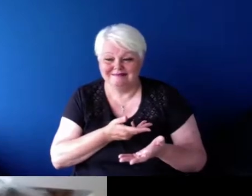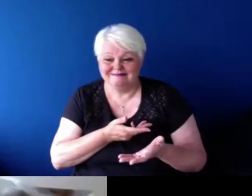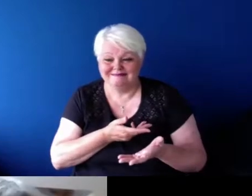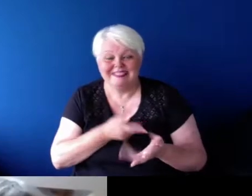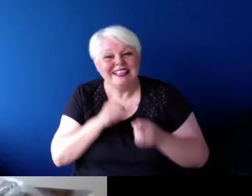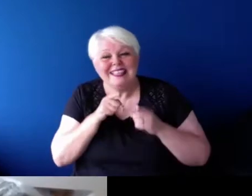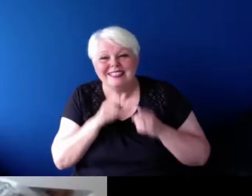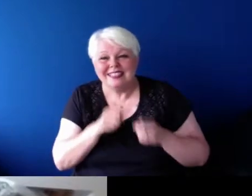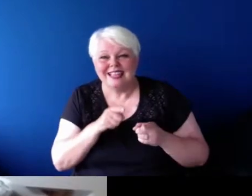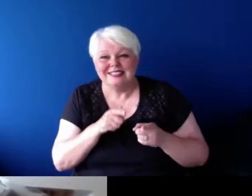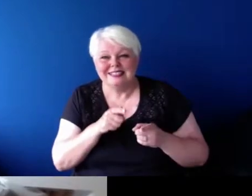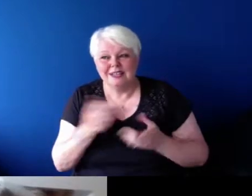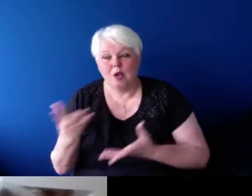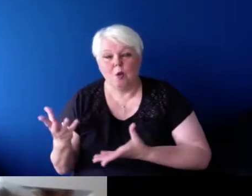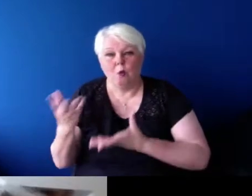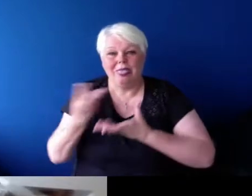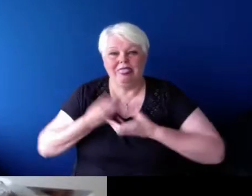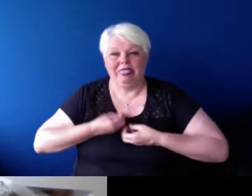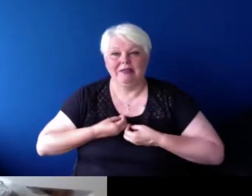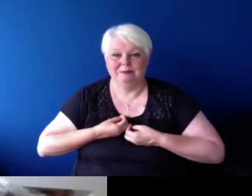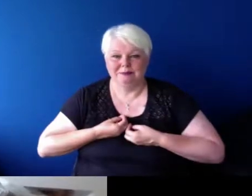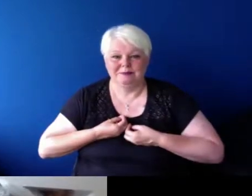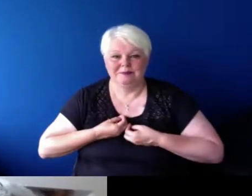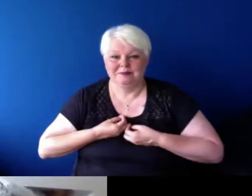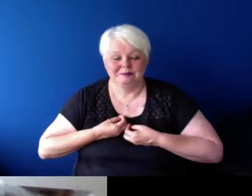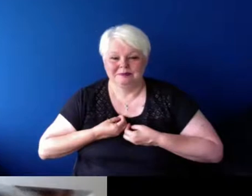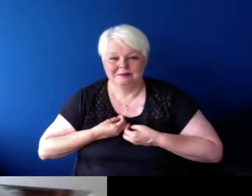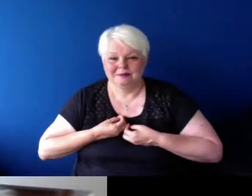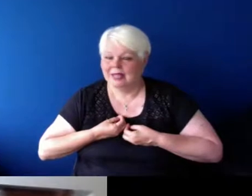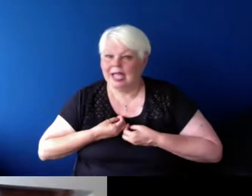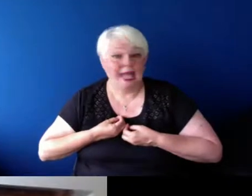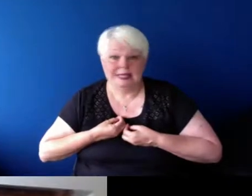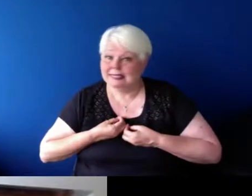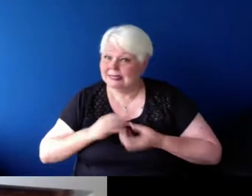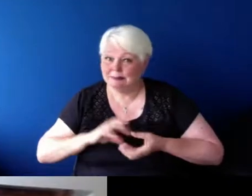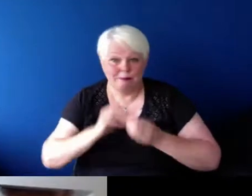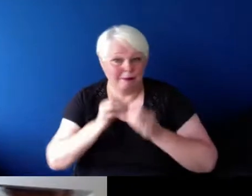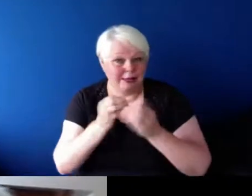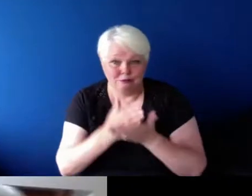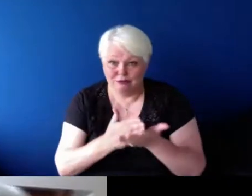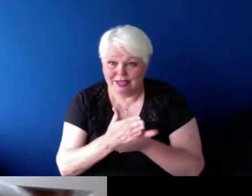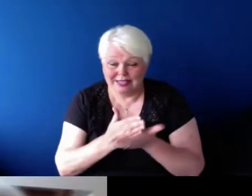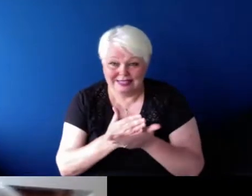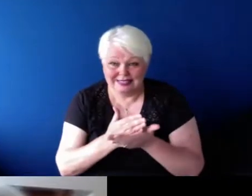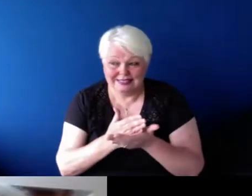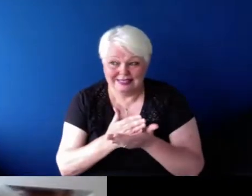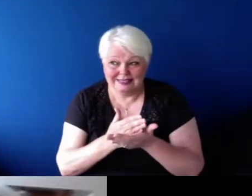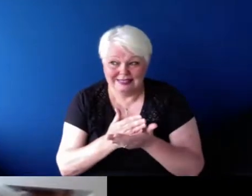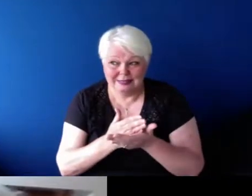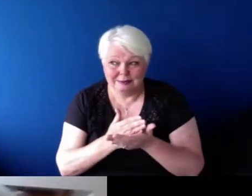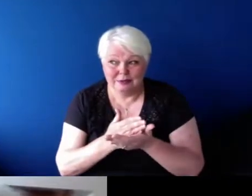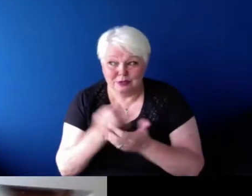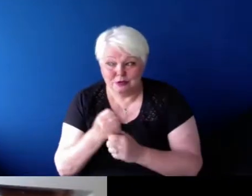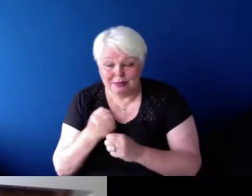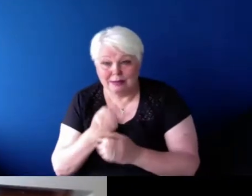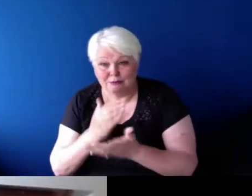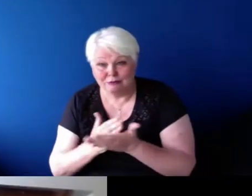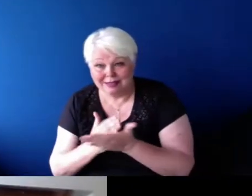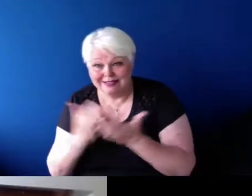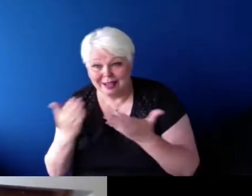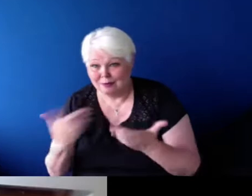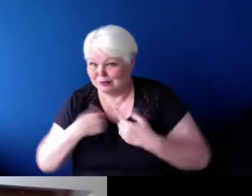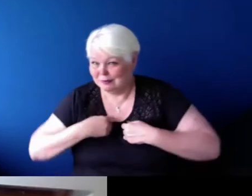that I took with me. I very deliberately didn't make bread. Although actually they do make bread now, even though it